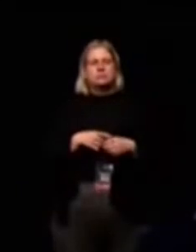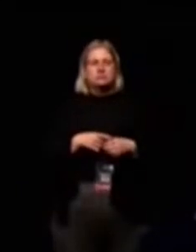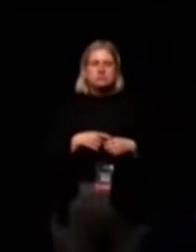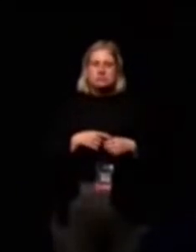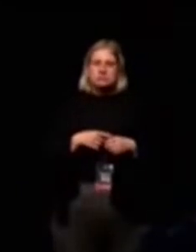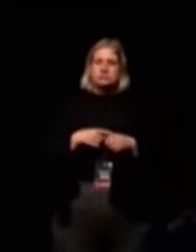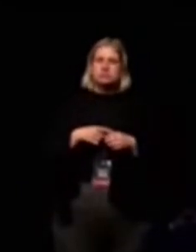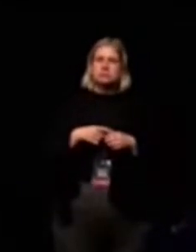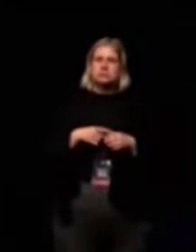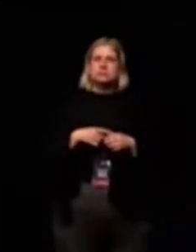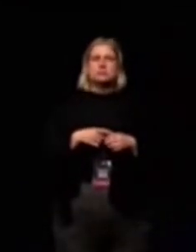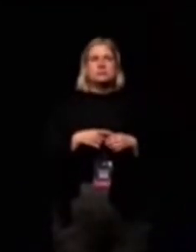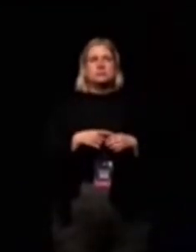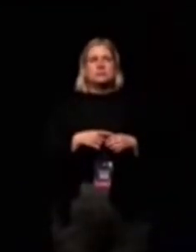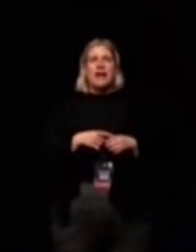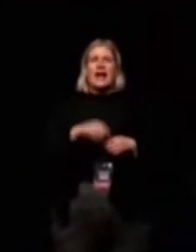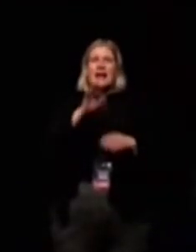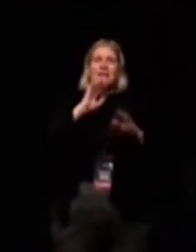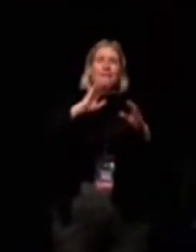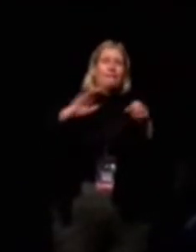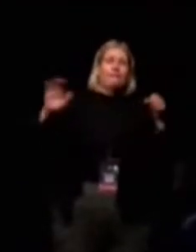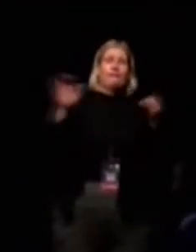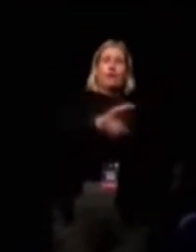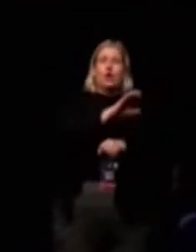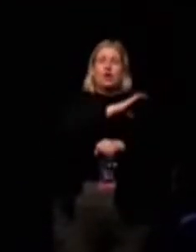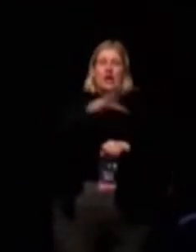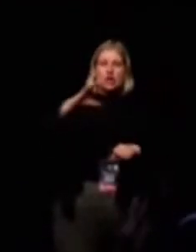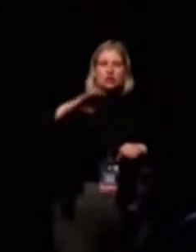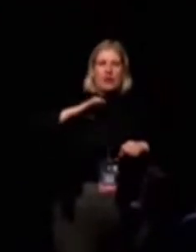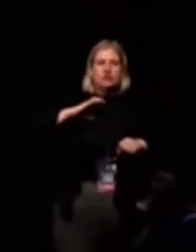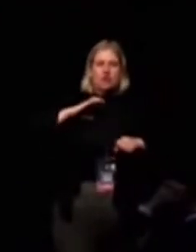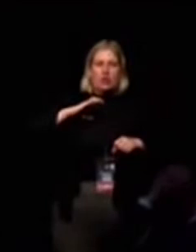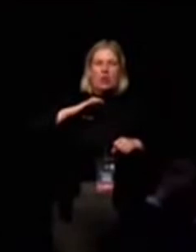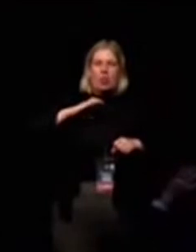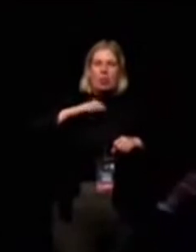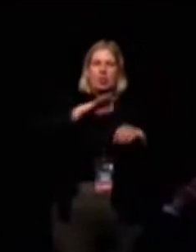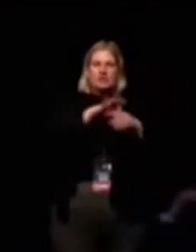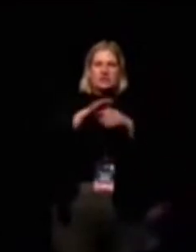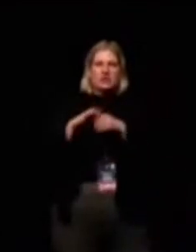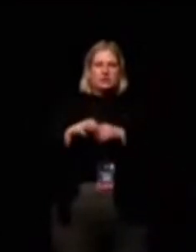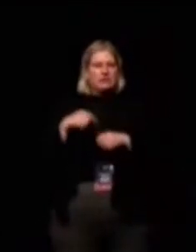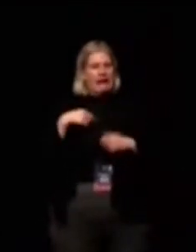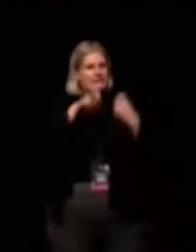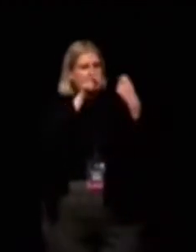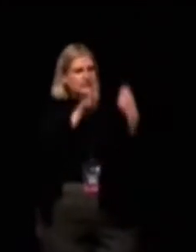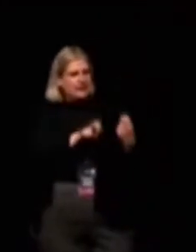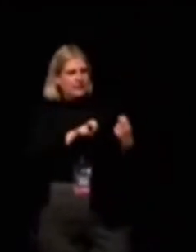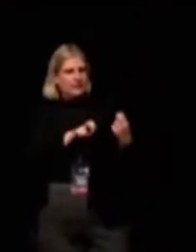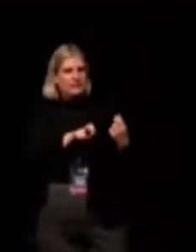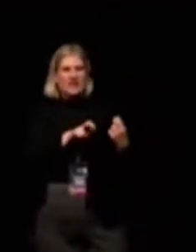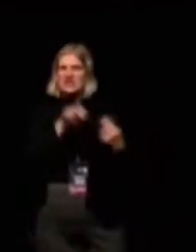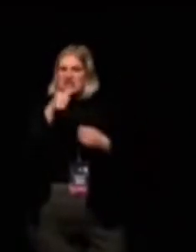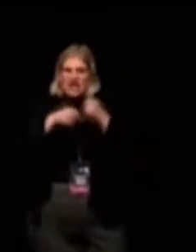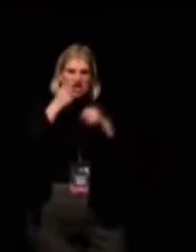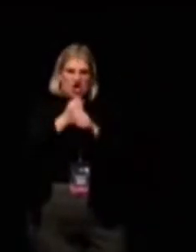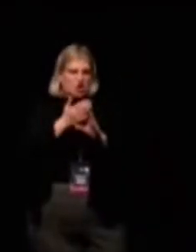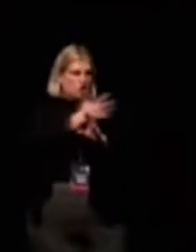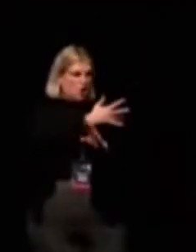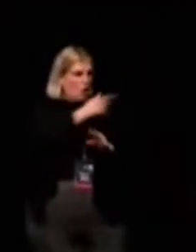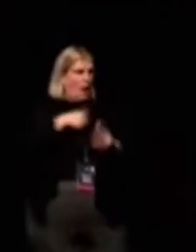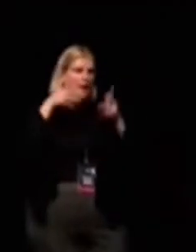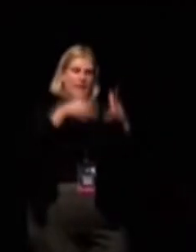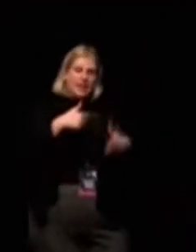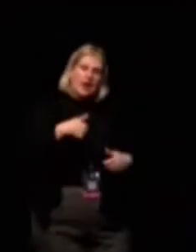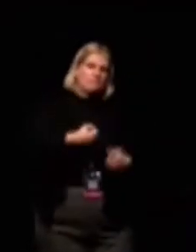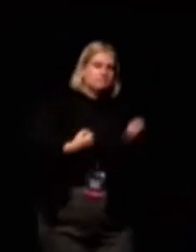entire congressional delegation, they've had to take some tough votes. I sat there with them a decade ago. I'm proud of them, and I'll be there